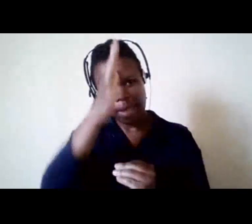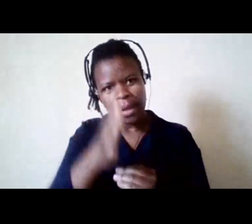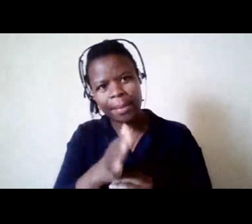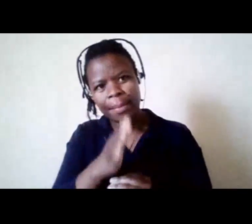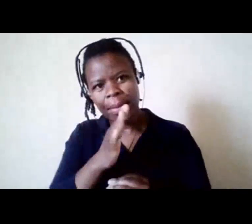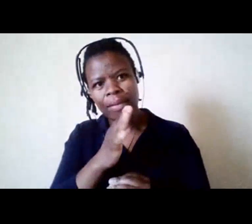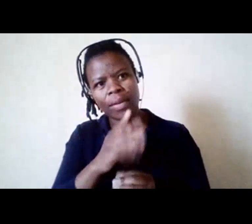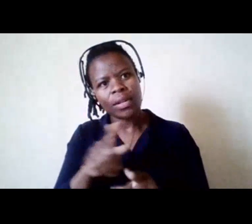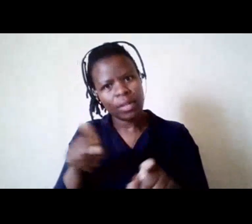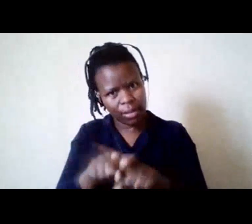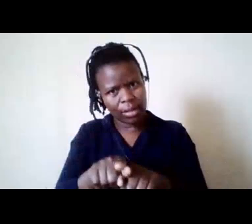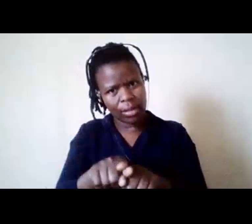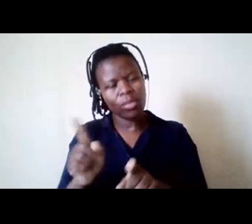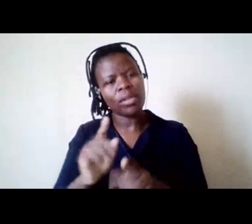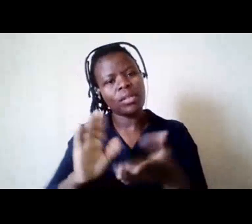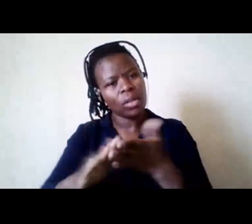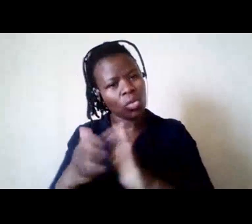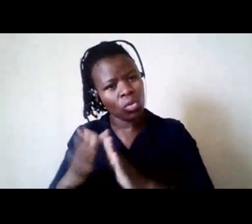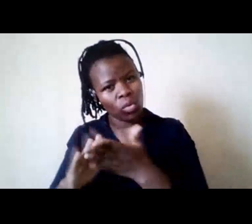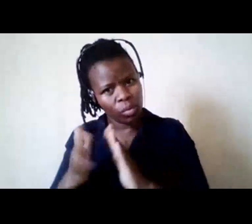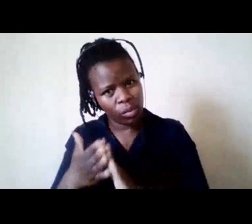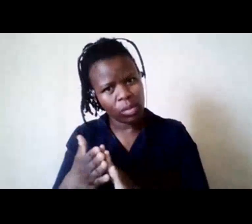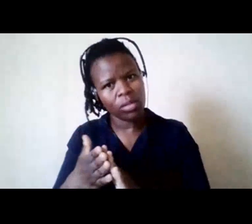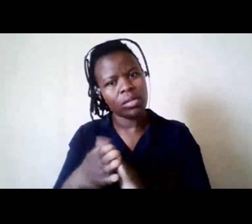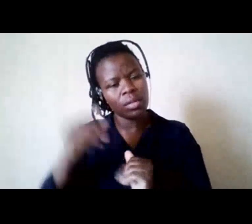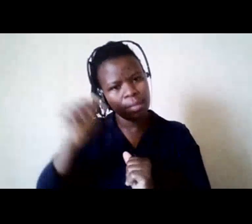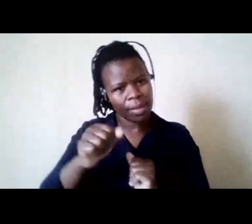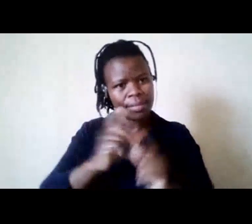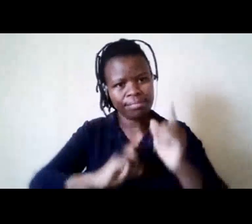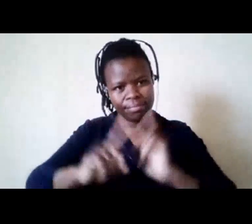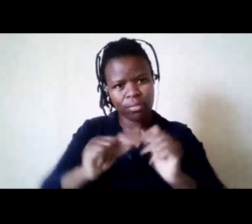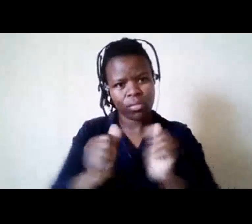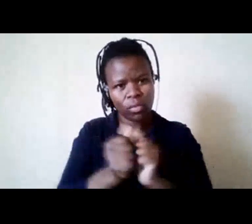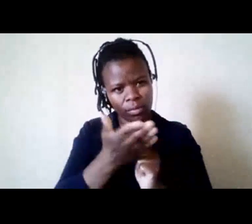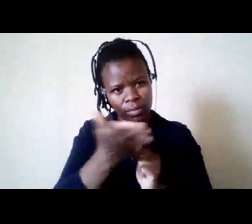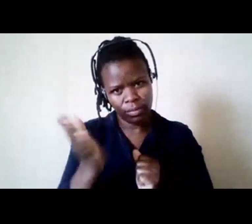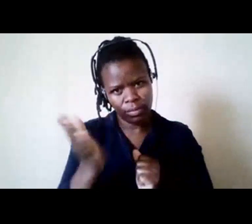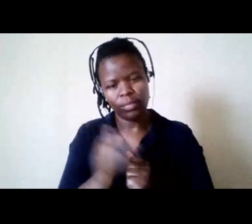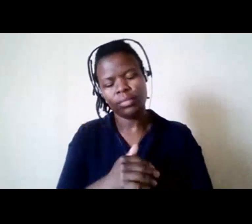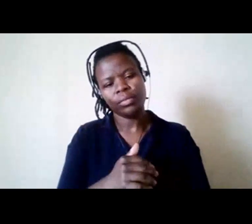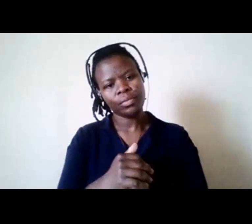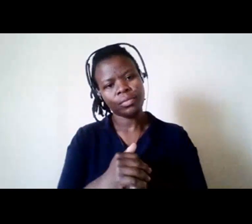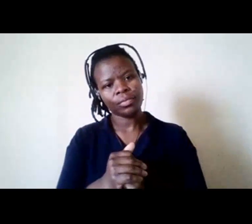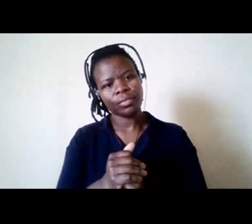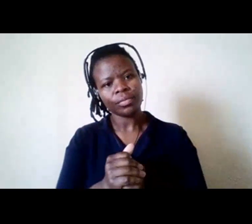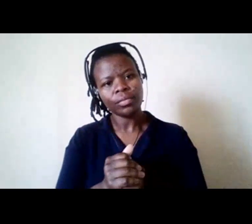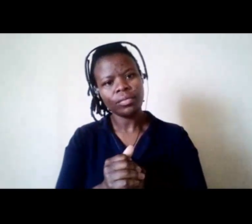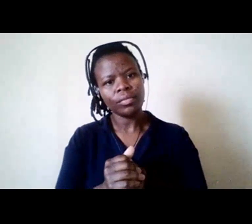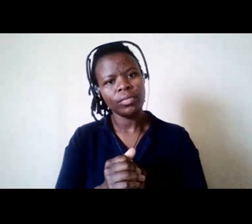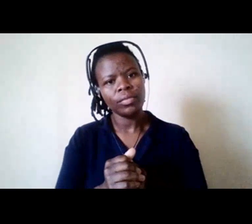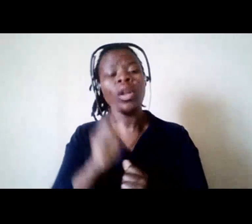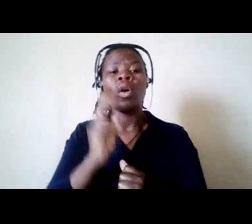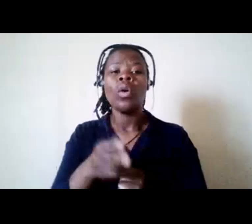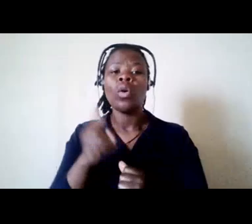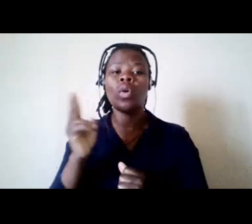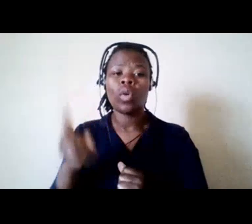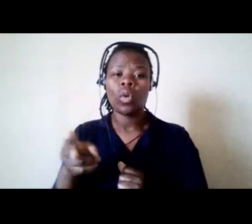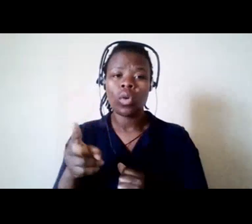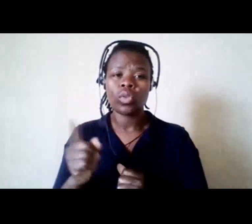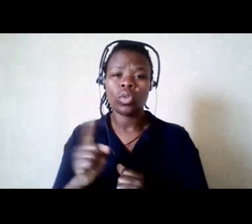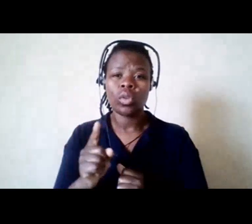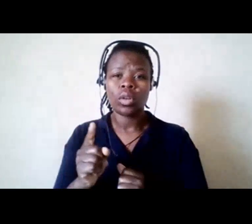as communities to ensure. So it sits with government, but it also sits with us, you know, to take responsibility for